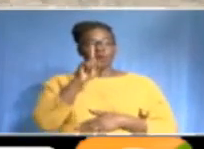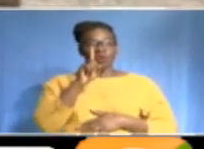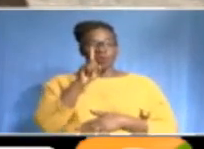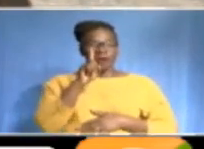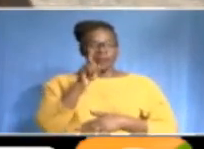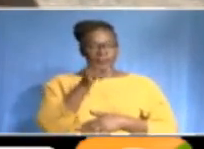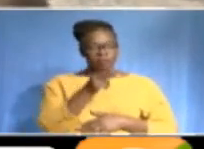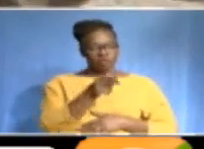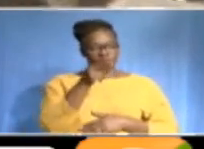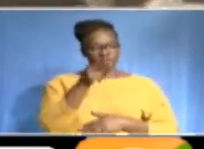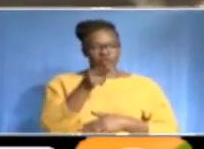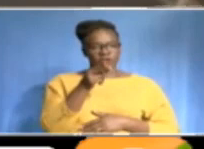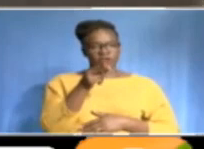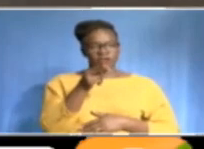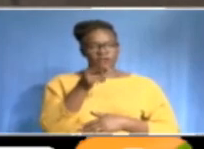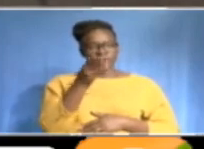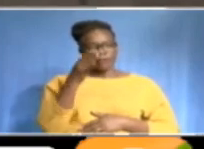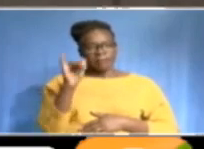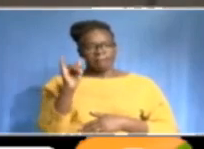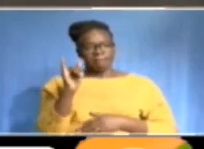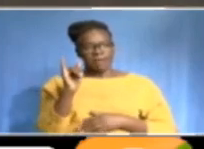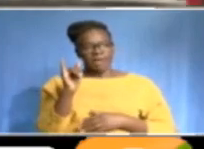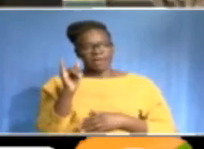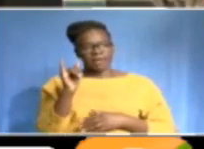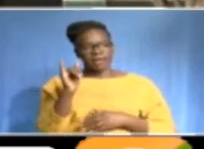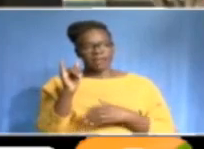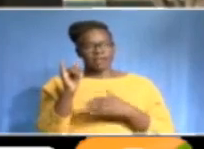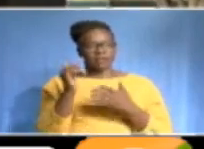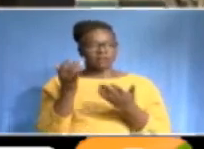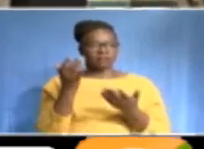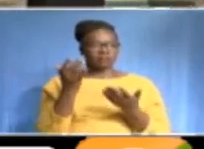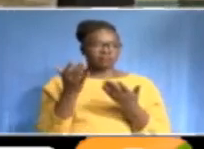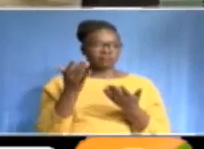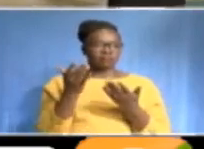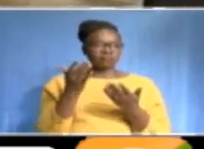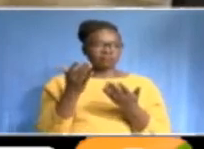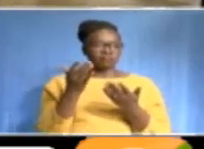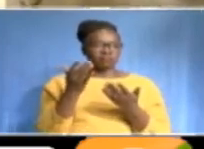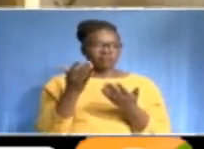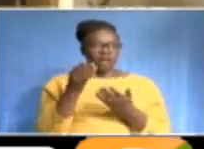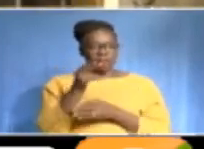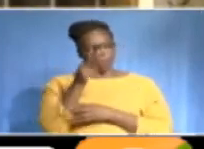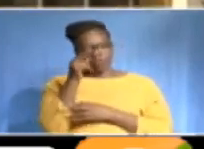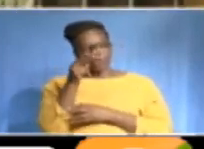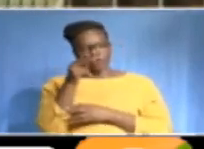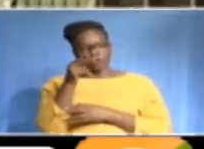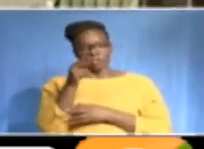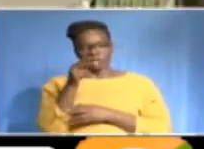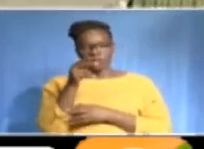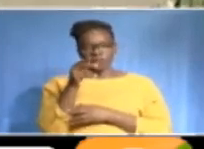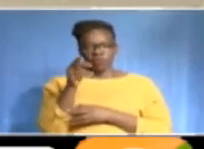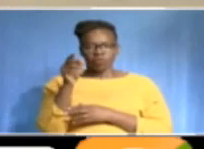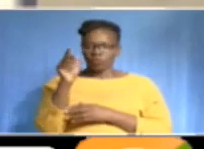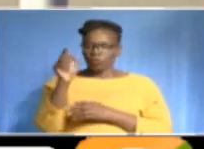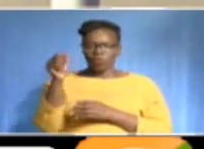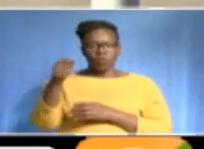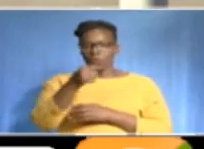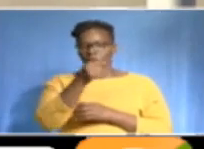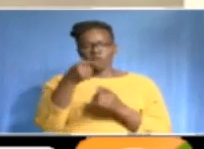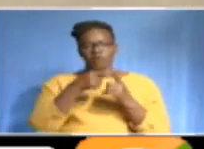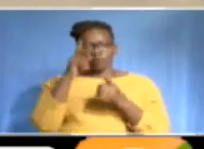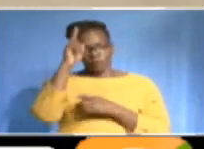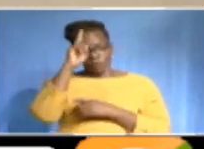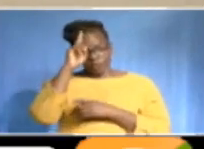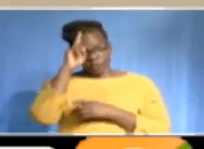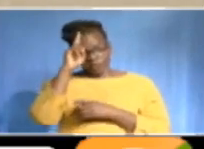shot by what they are terming a stray bullet that supposedly came from the police,